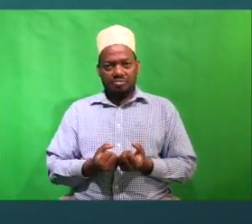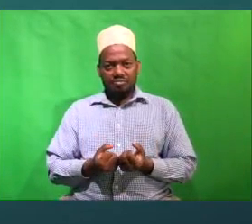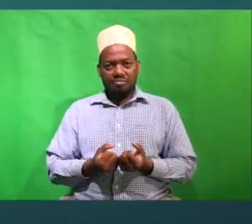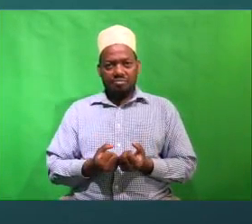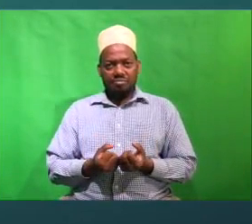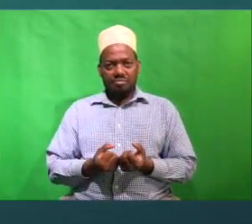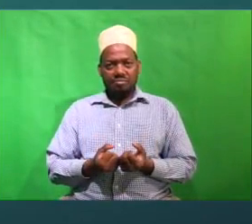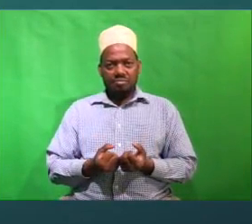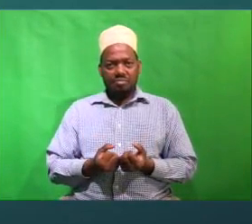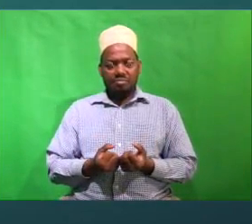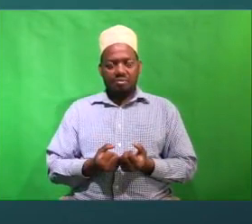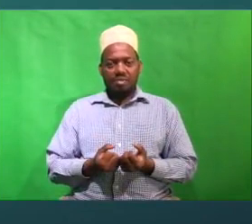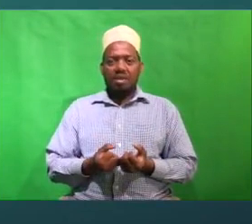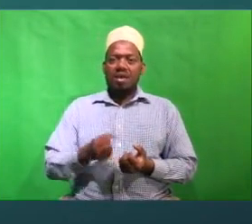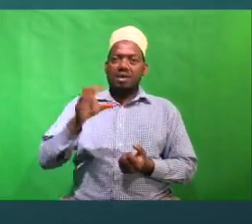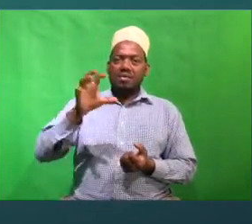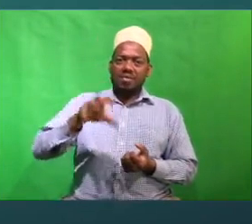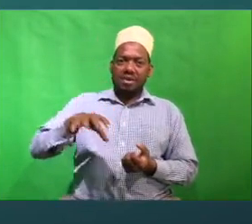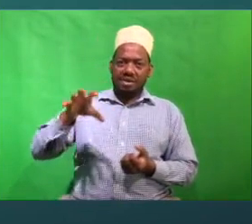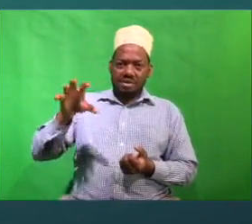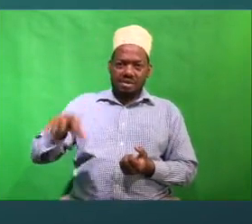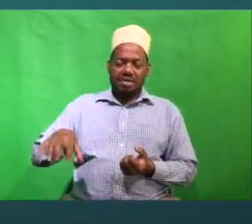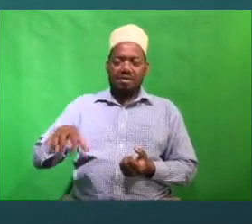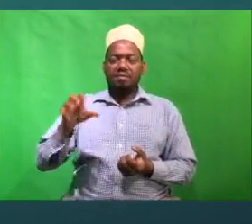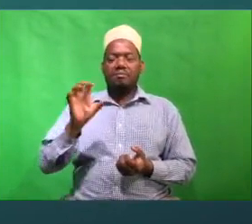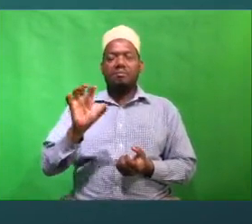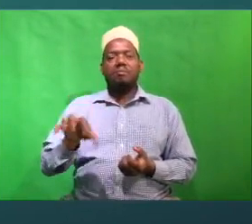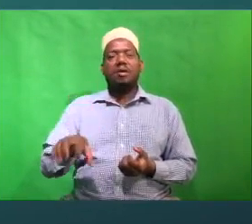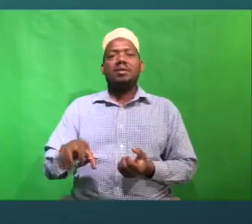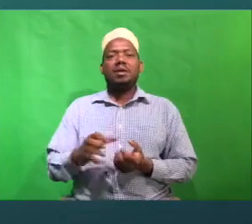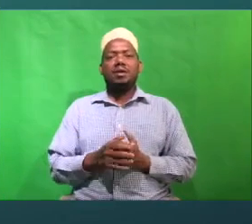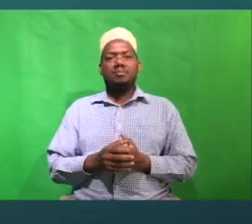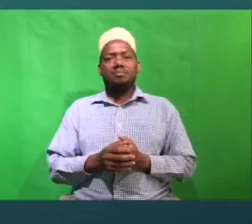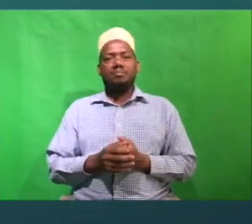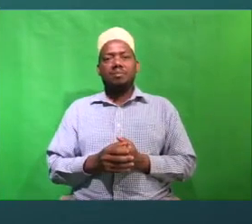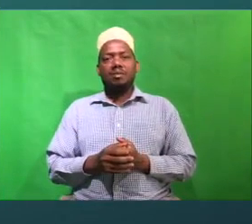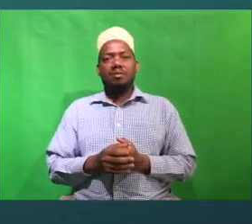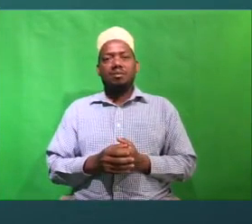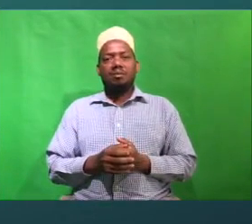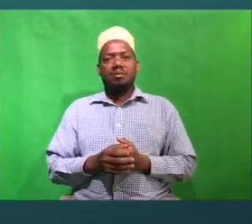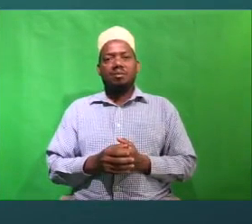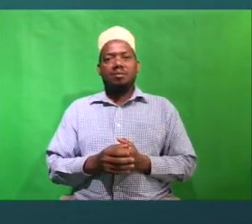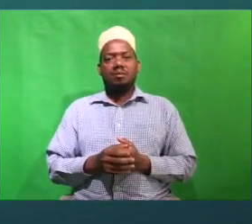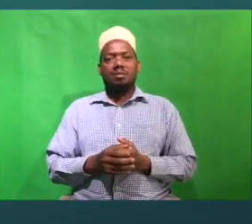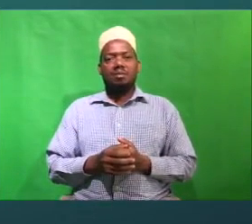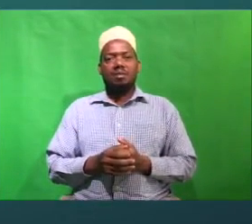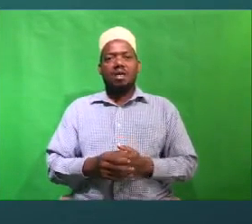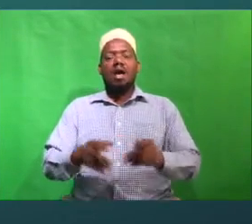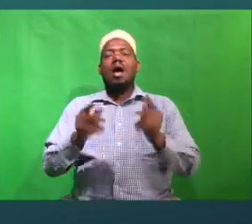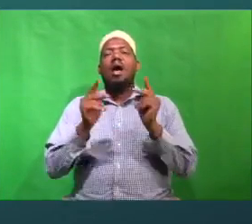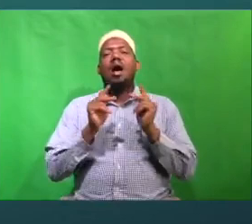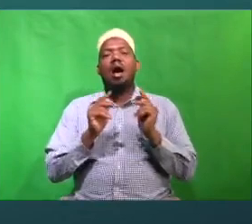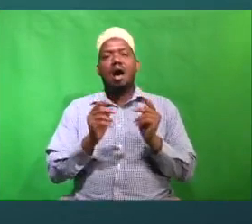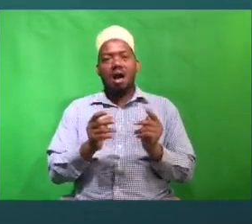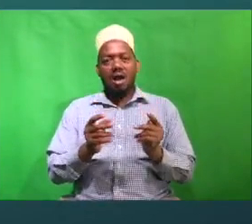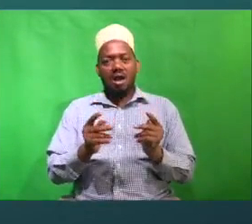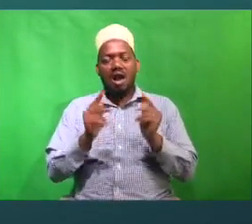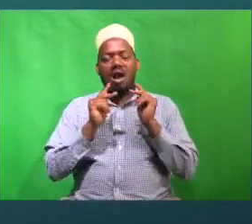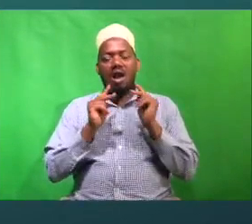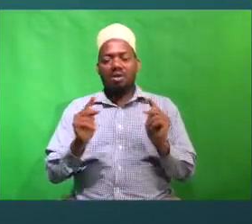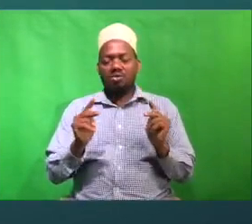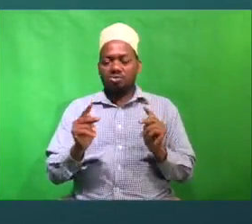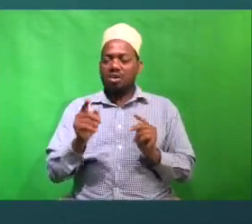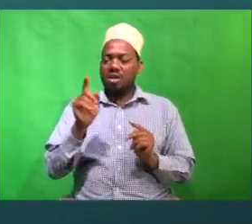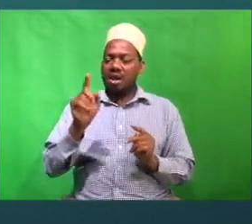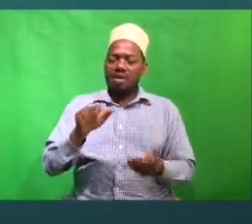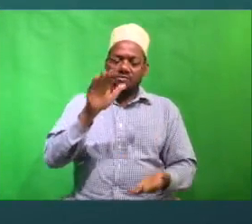about 1,000 millimeter, example, per year, are densely populated area. As